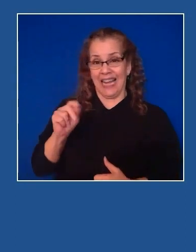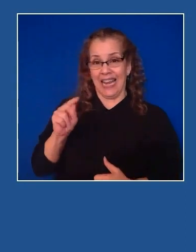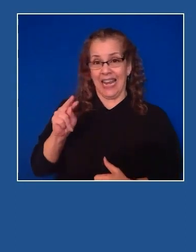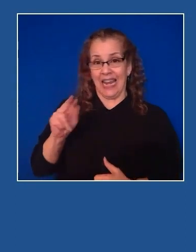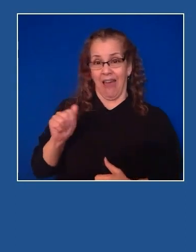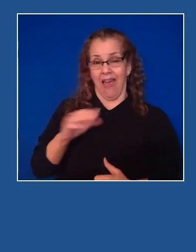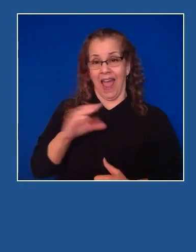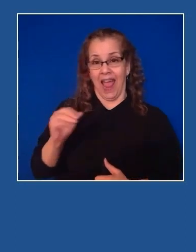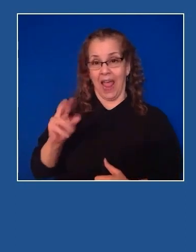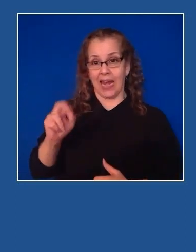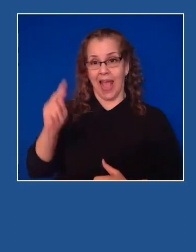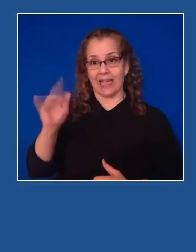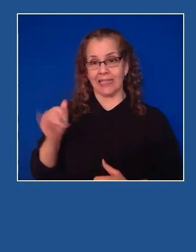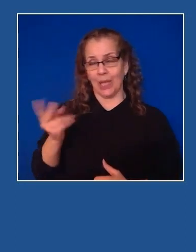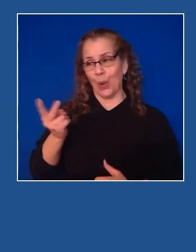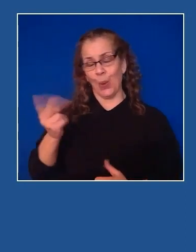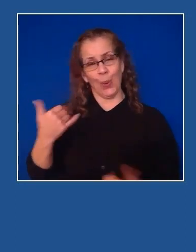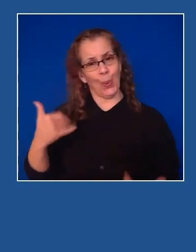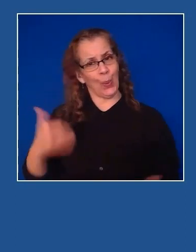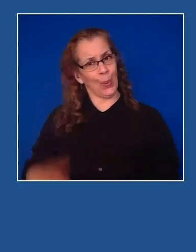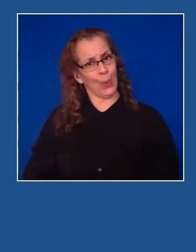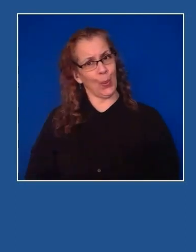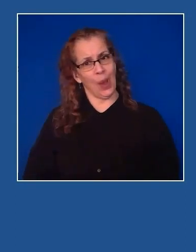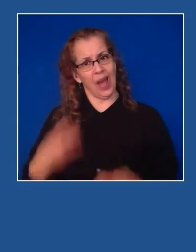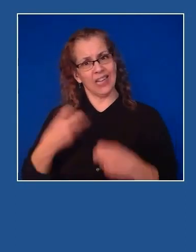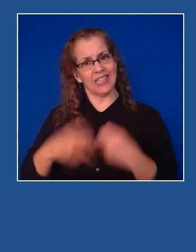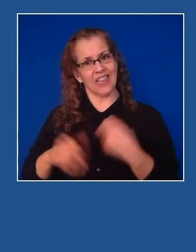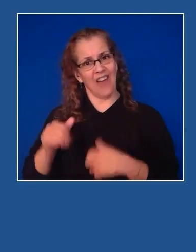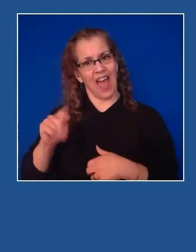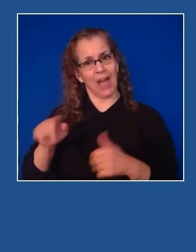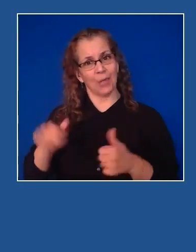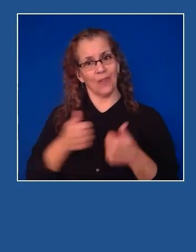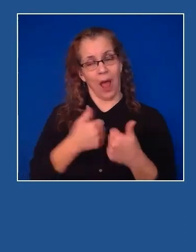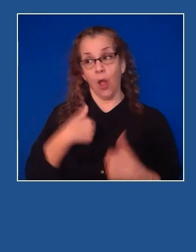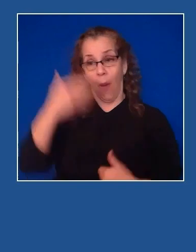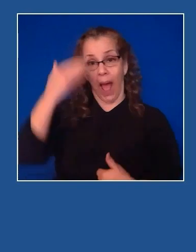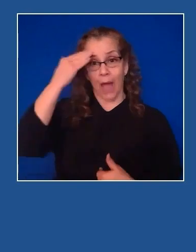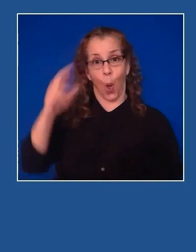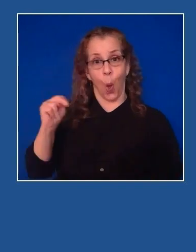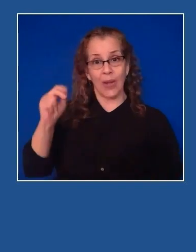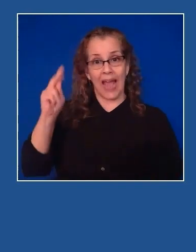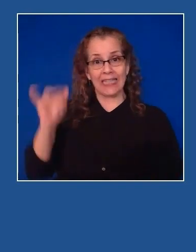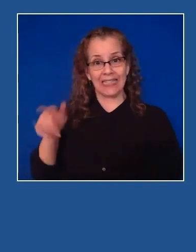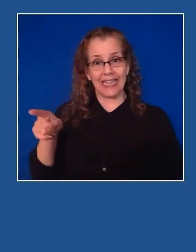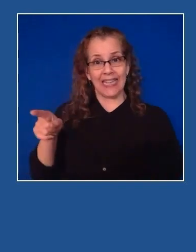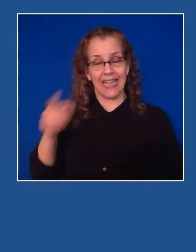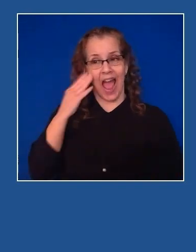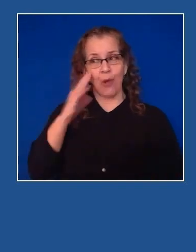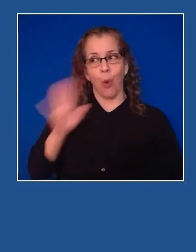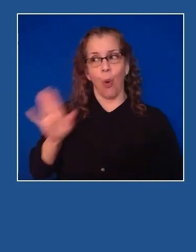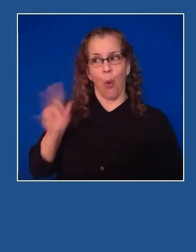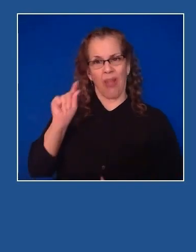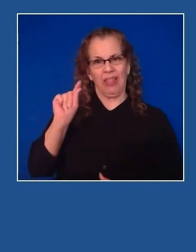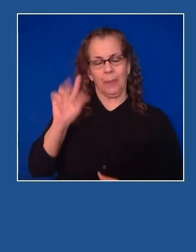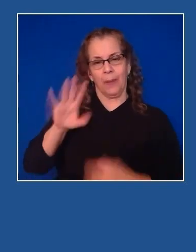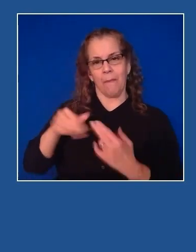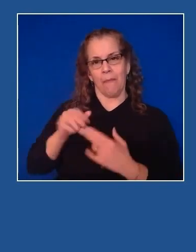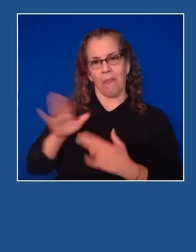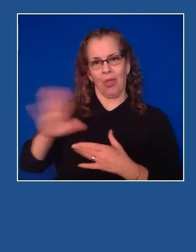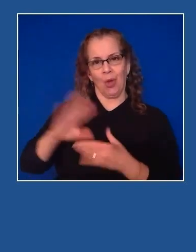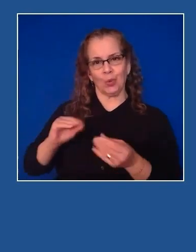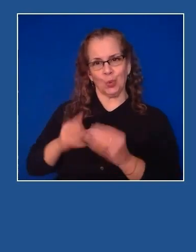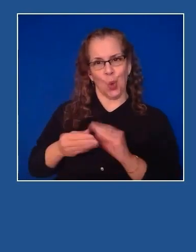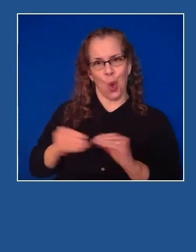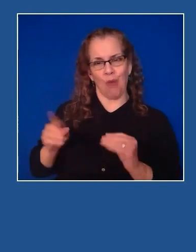Nancy, but fortunately I know Nancy and I know a little bit about their story, and they